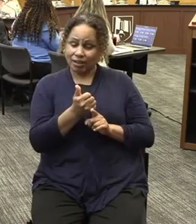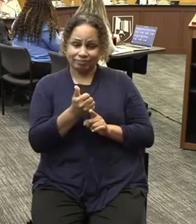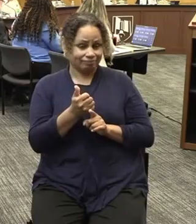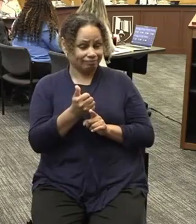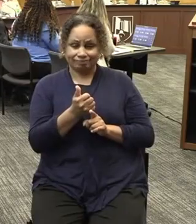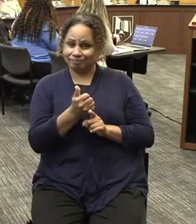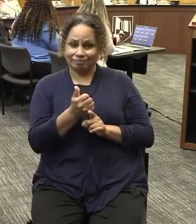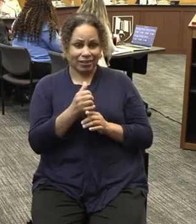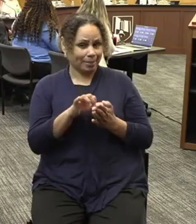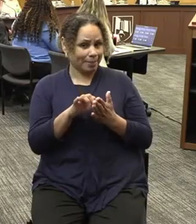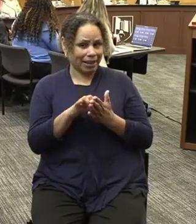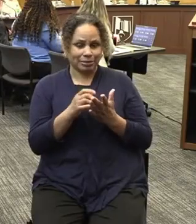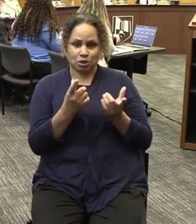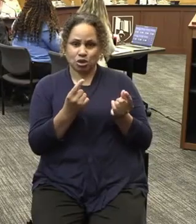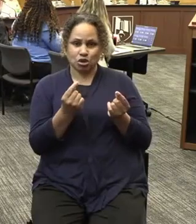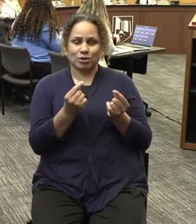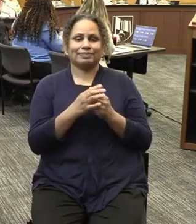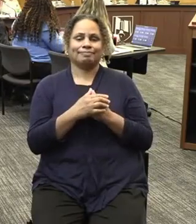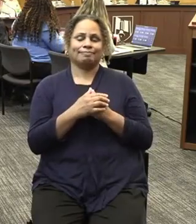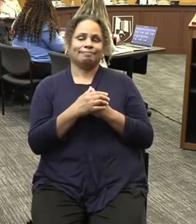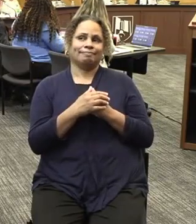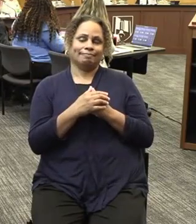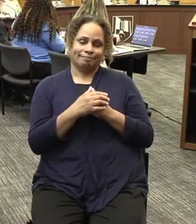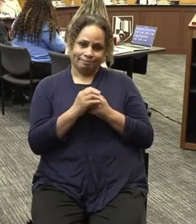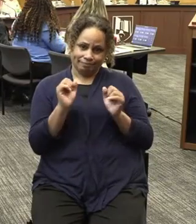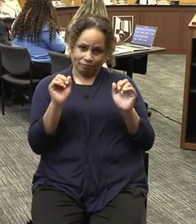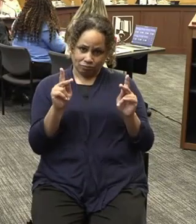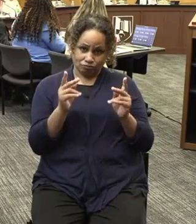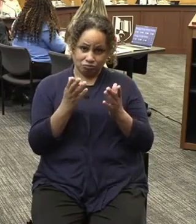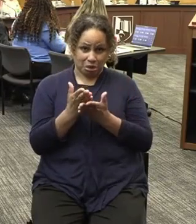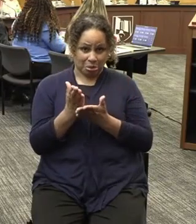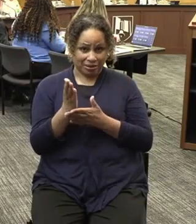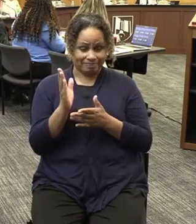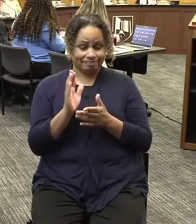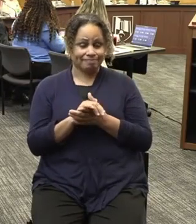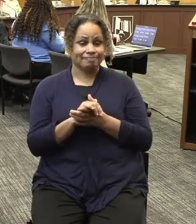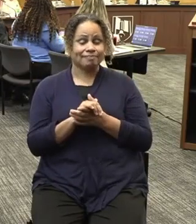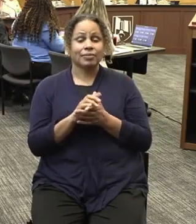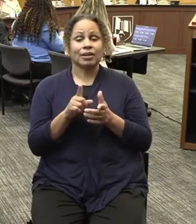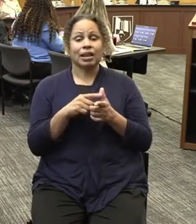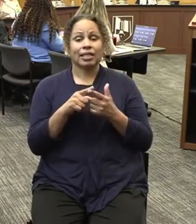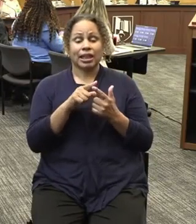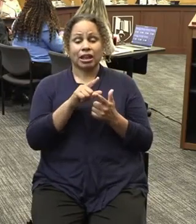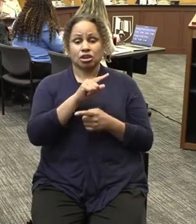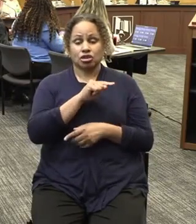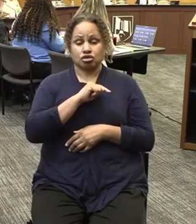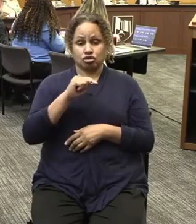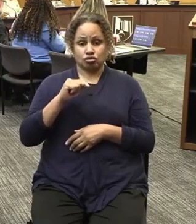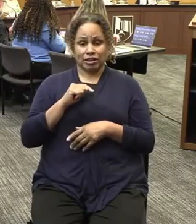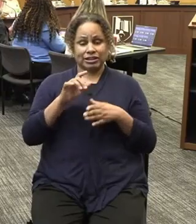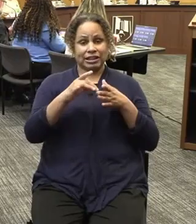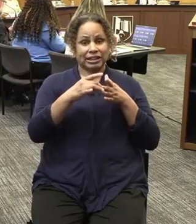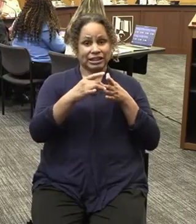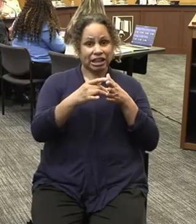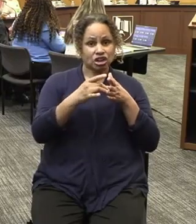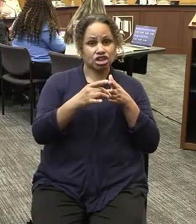focused on that. Okay. All right. Then trustee leadership and advocacy sessions reinforce